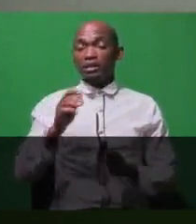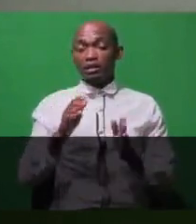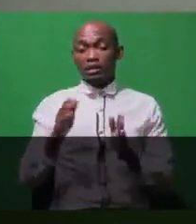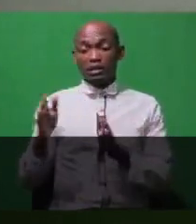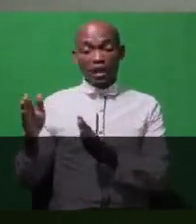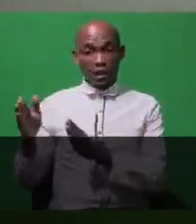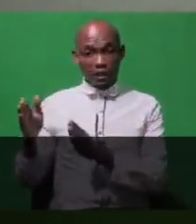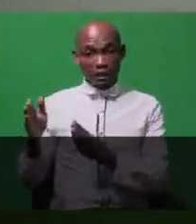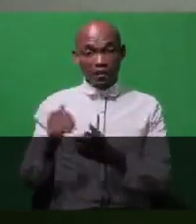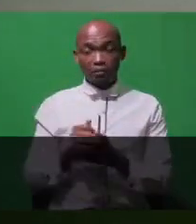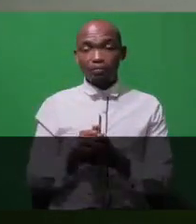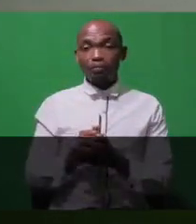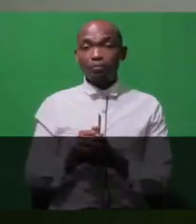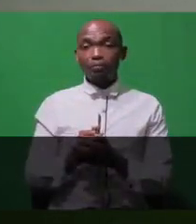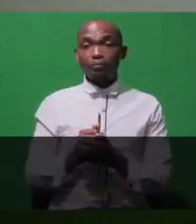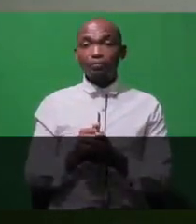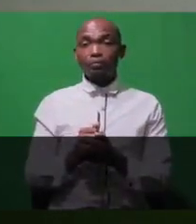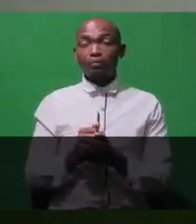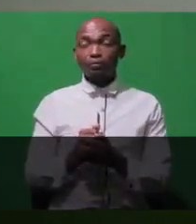18th November,